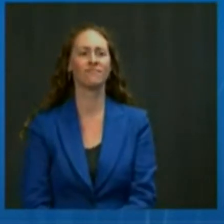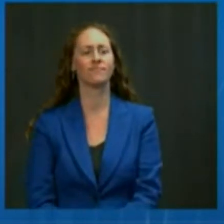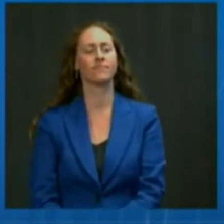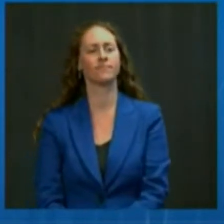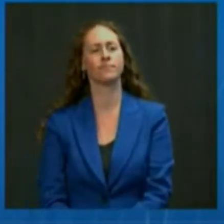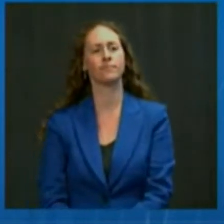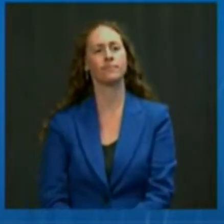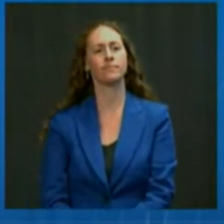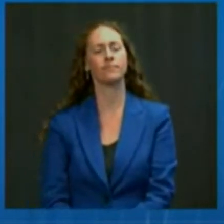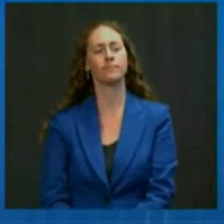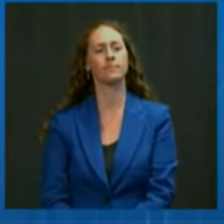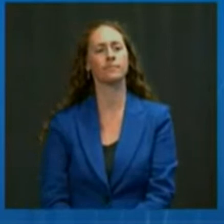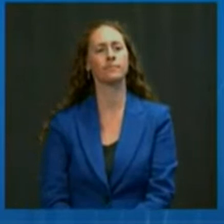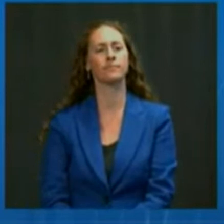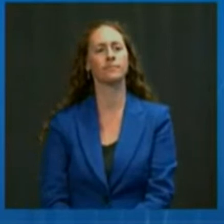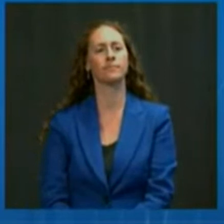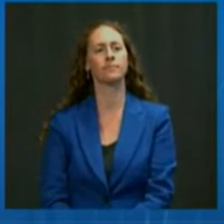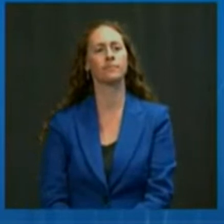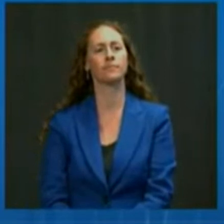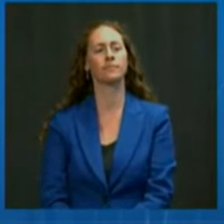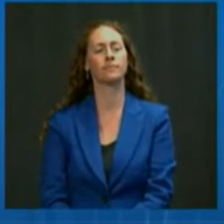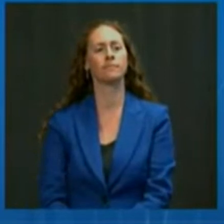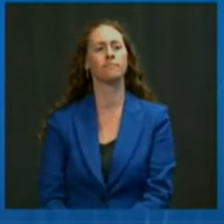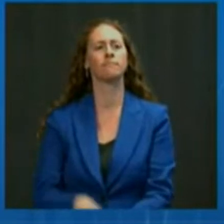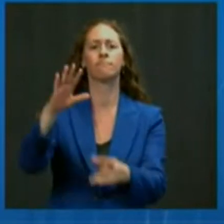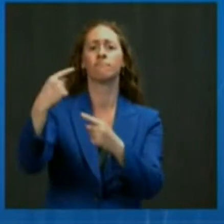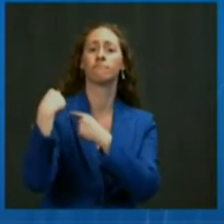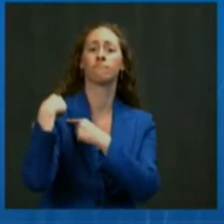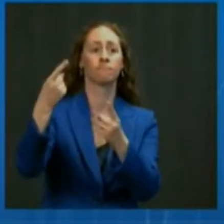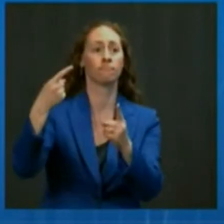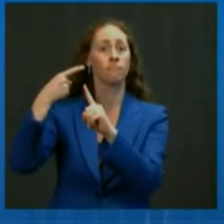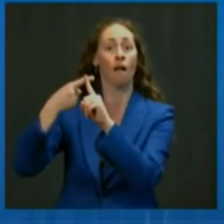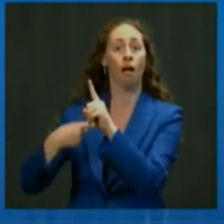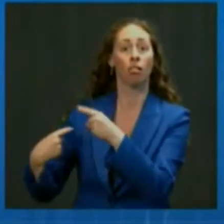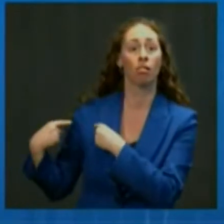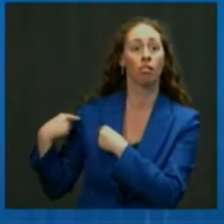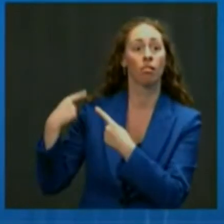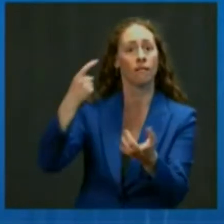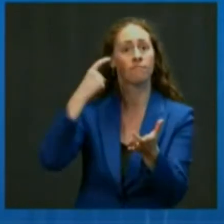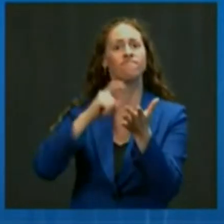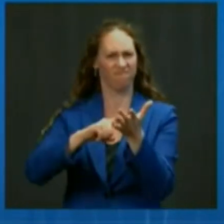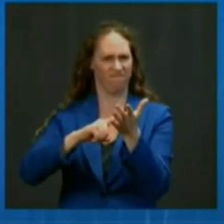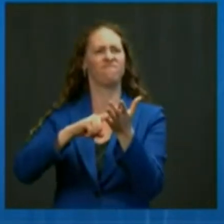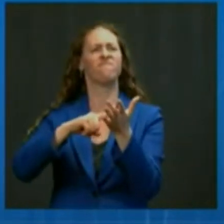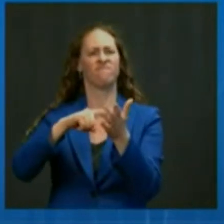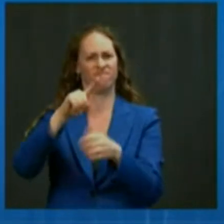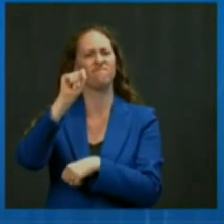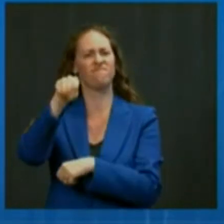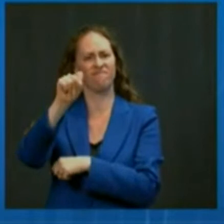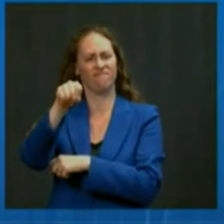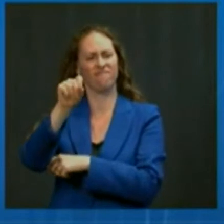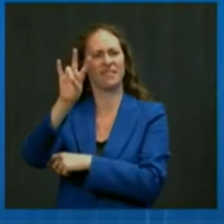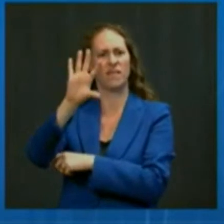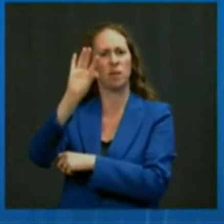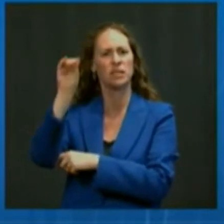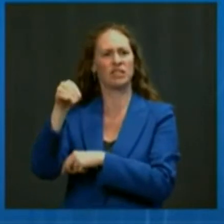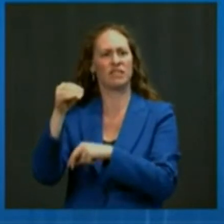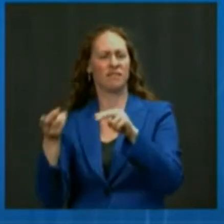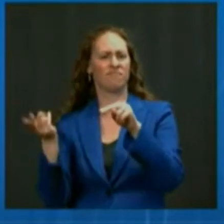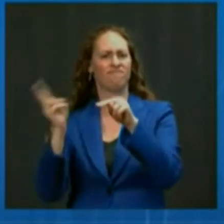month, we've also seen a 75% increase in the average daily number of 12 to